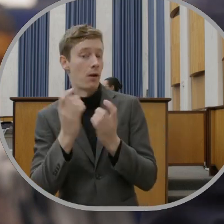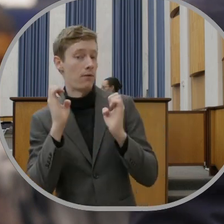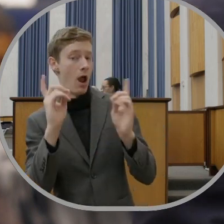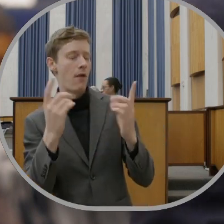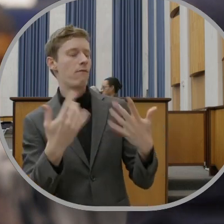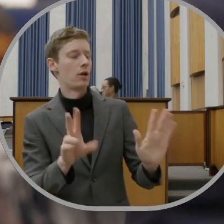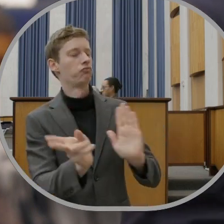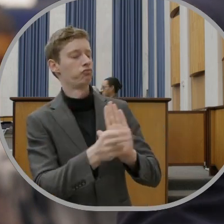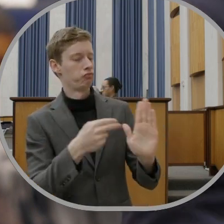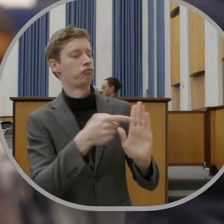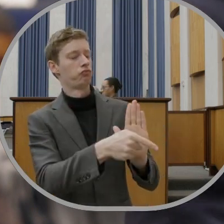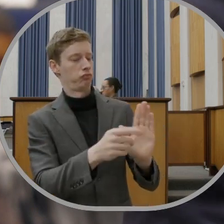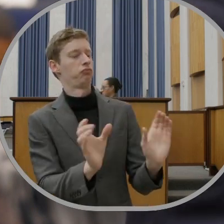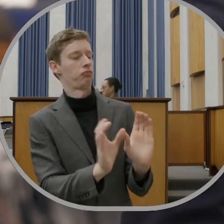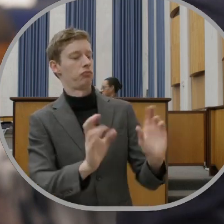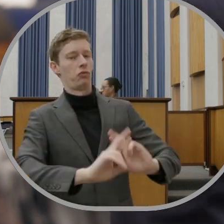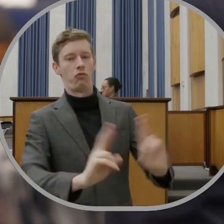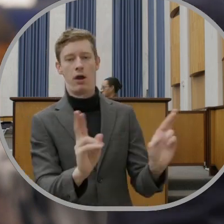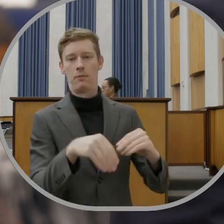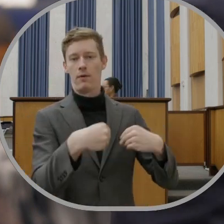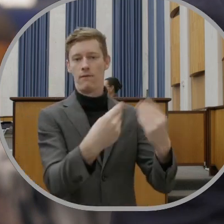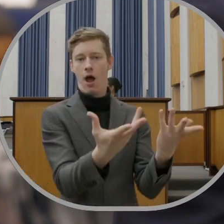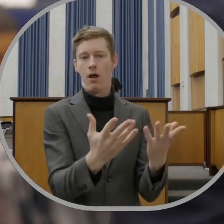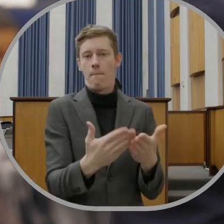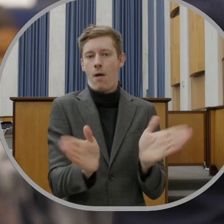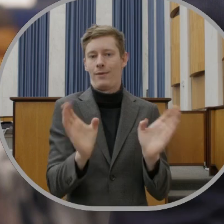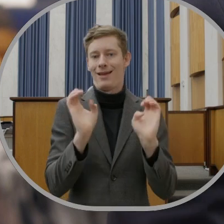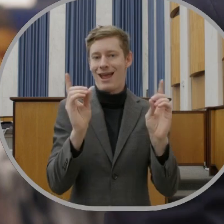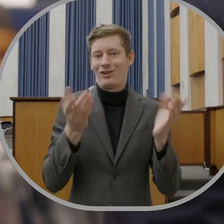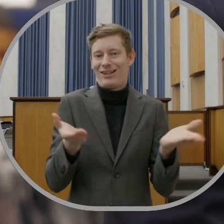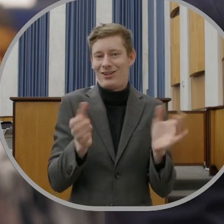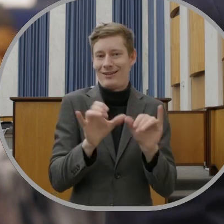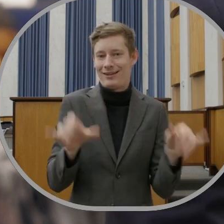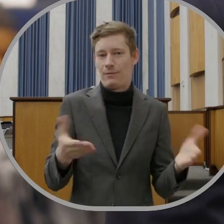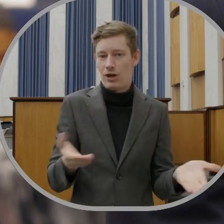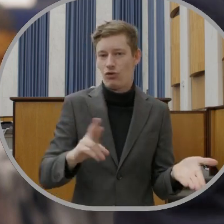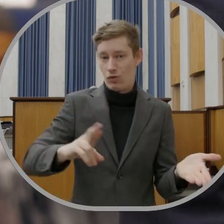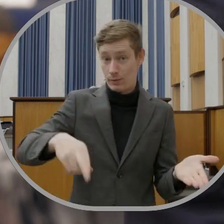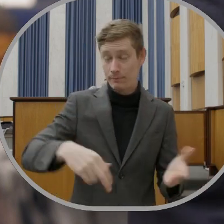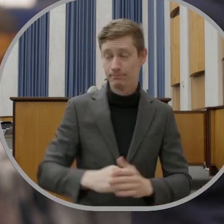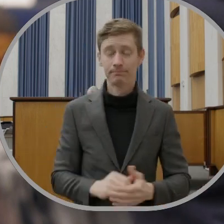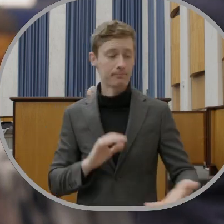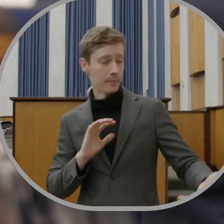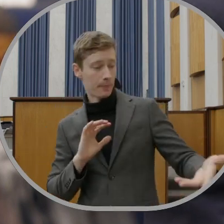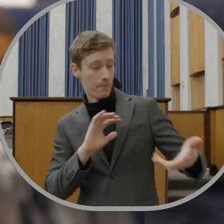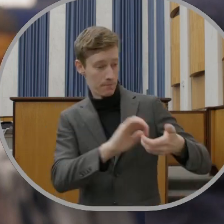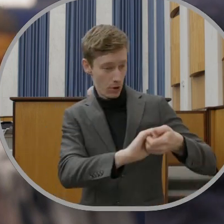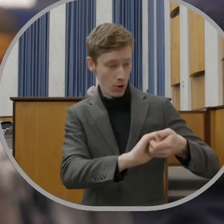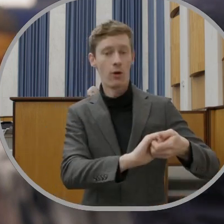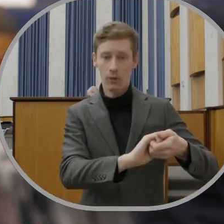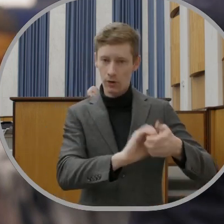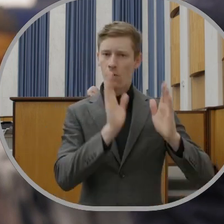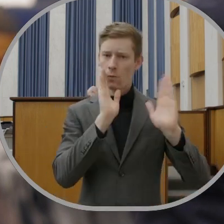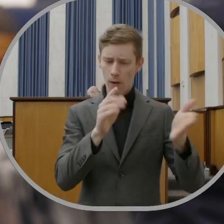unified public-private early child care and education system right here in Richmond. Partnering with Thrive Birth to Five, we're going to